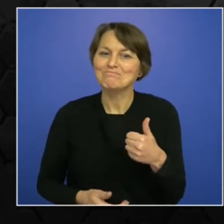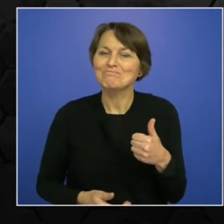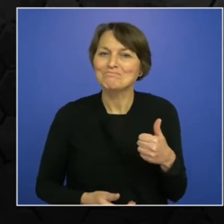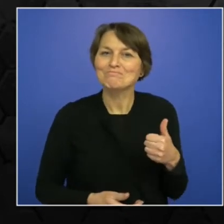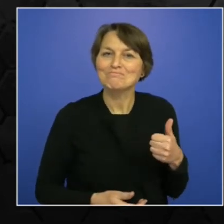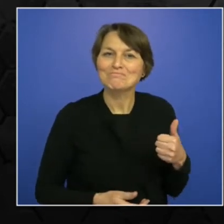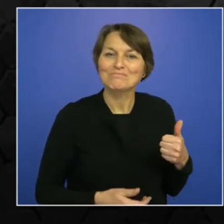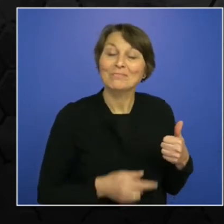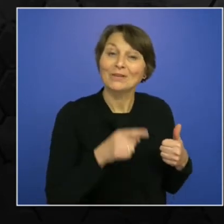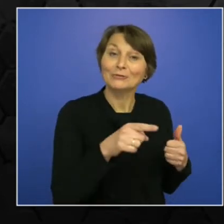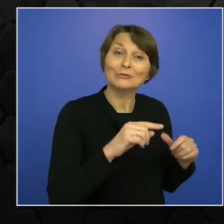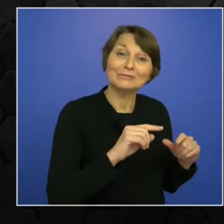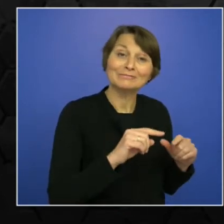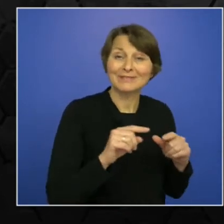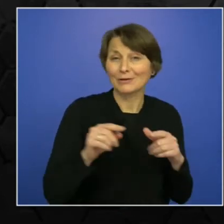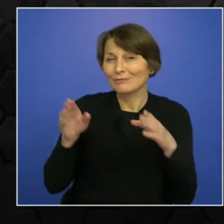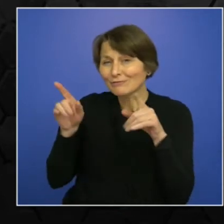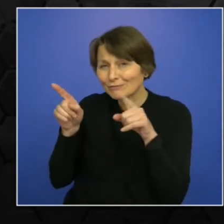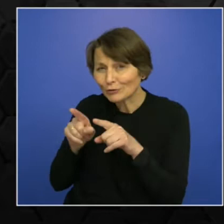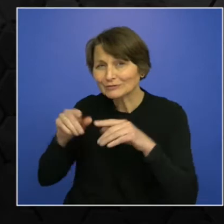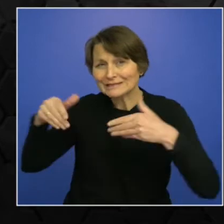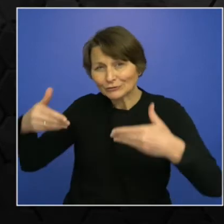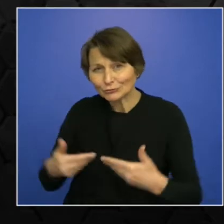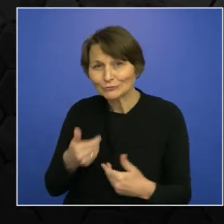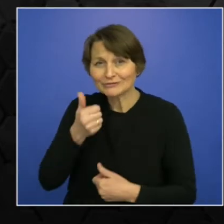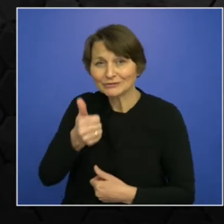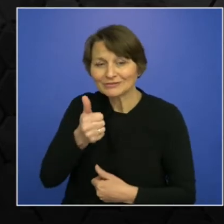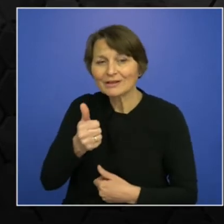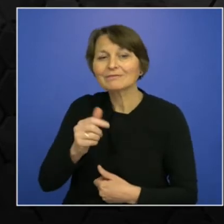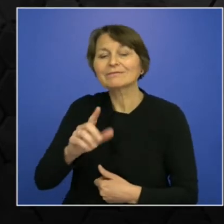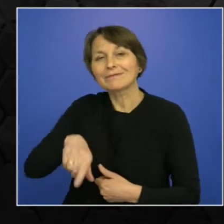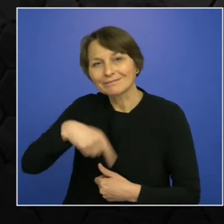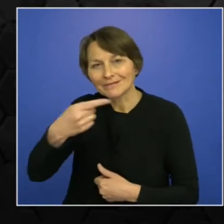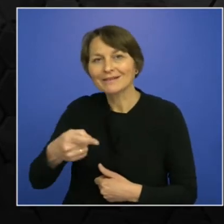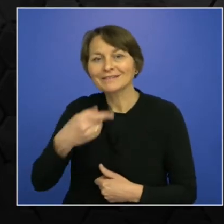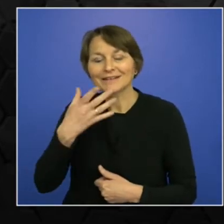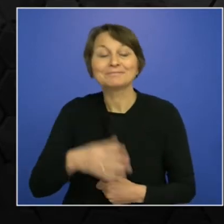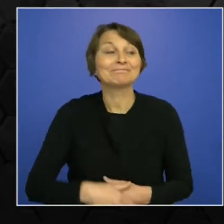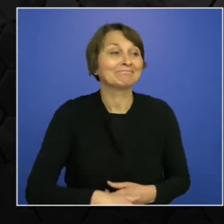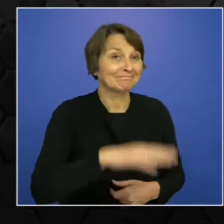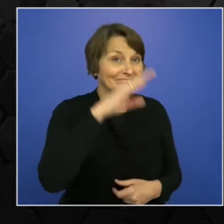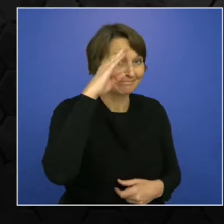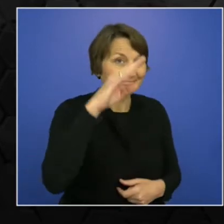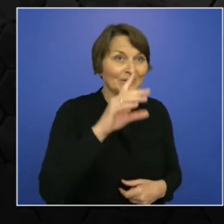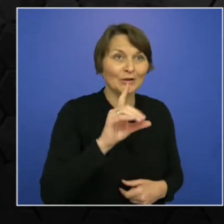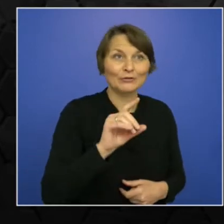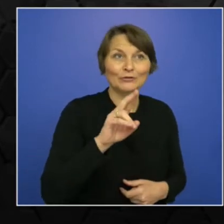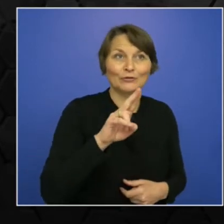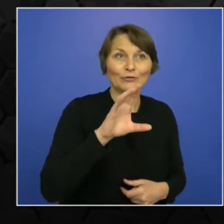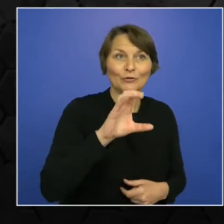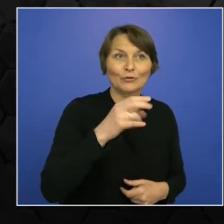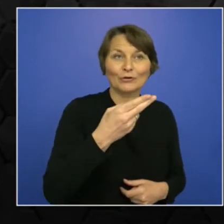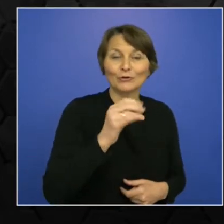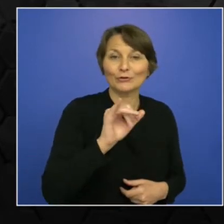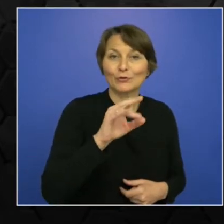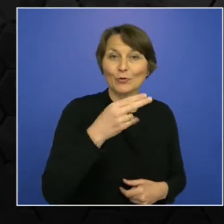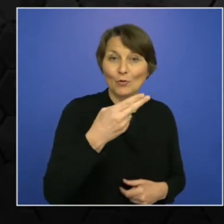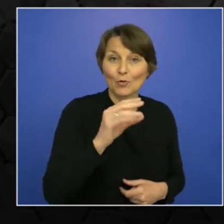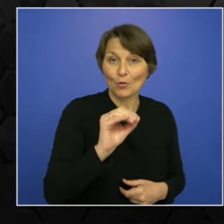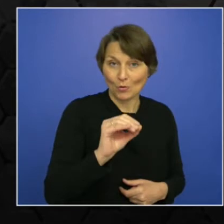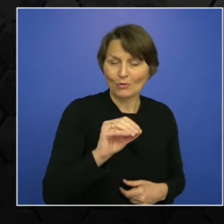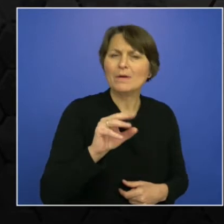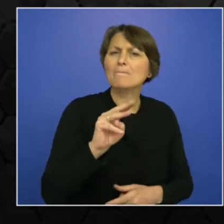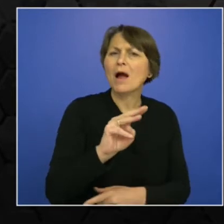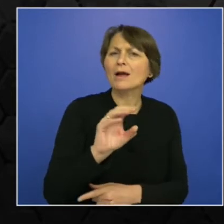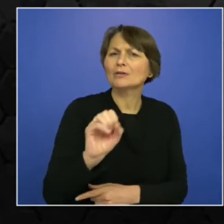introduce yourself before we start with your session? So my name is Hồ Đức Hiếu and I'm a Microsoft Learn student ambassador, and today I